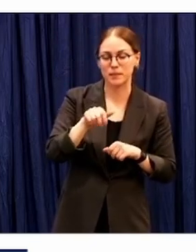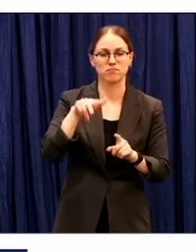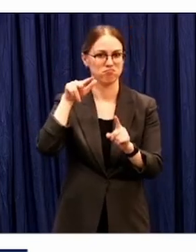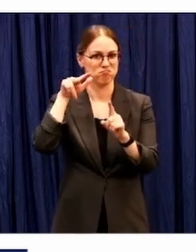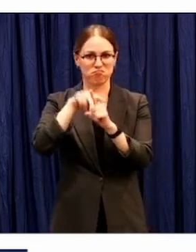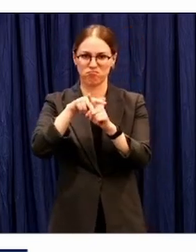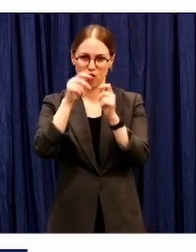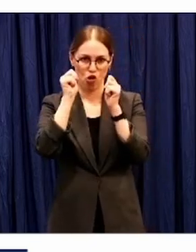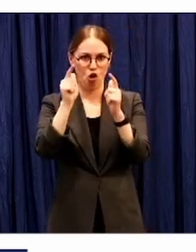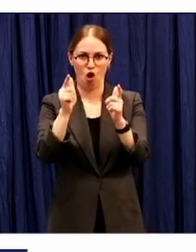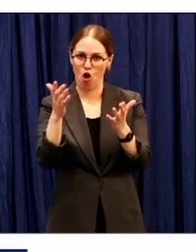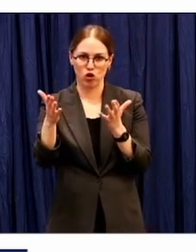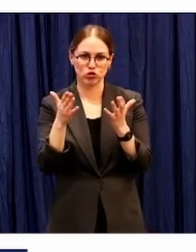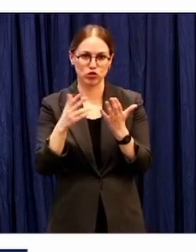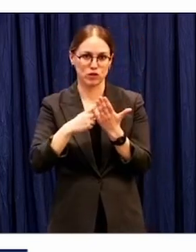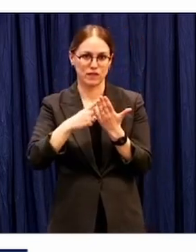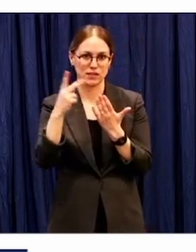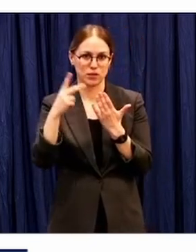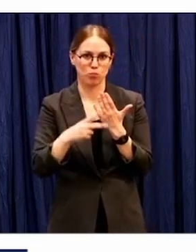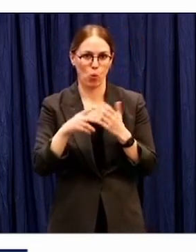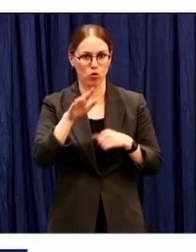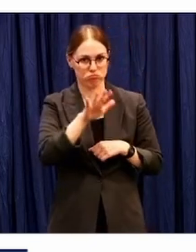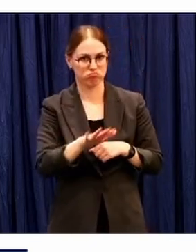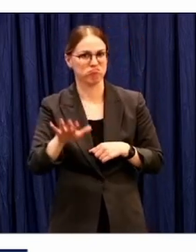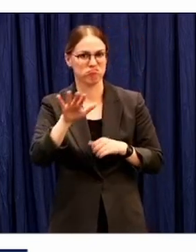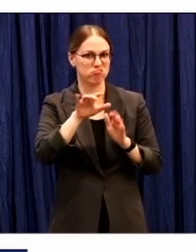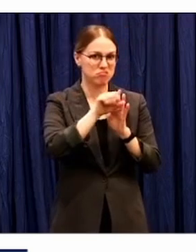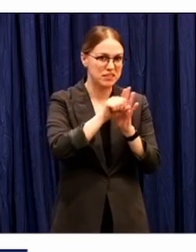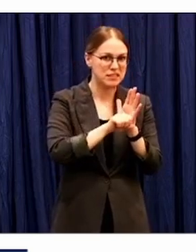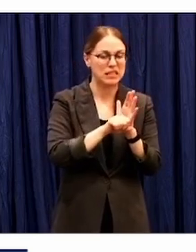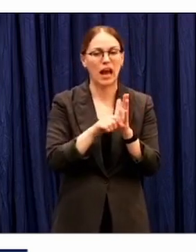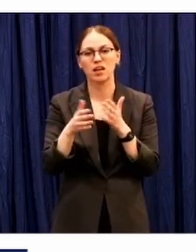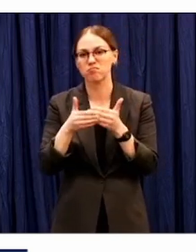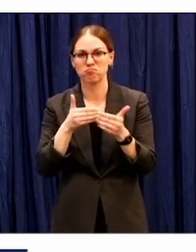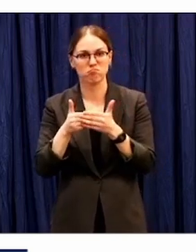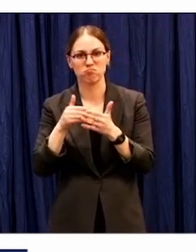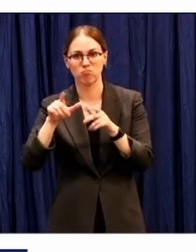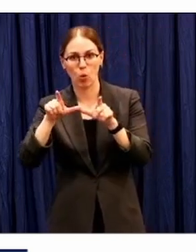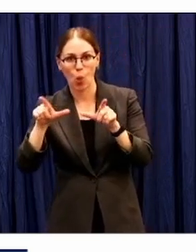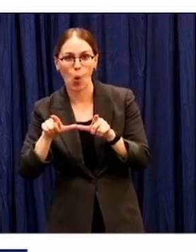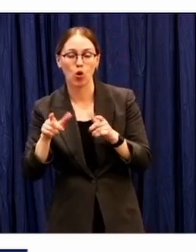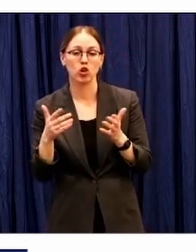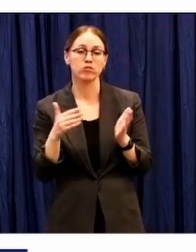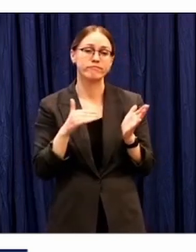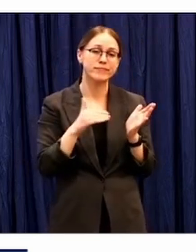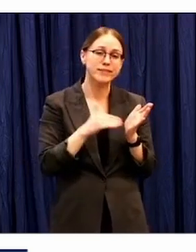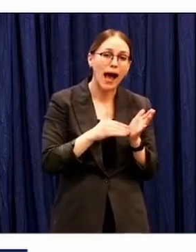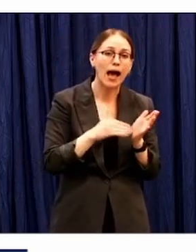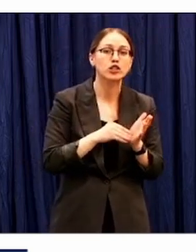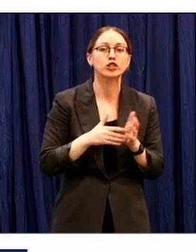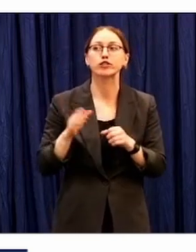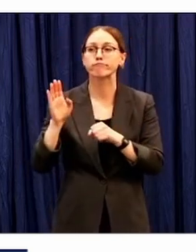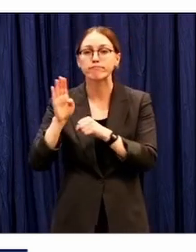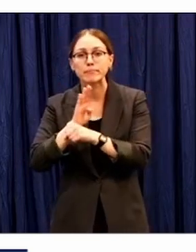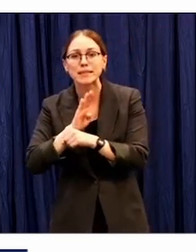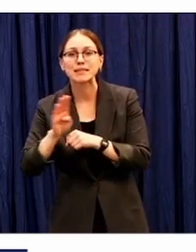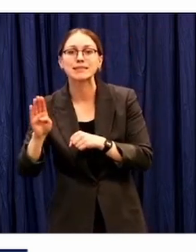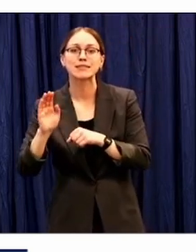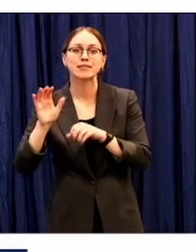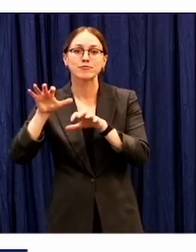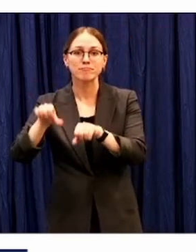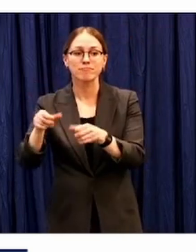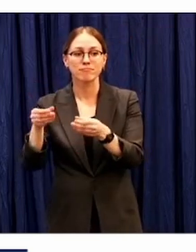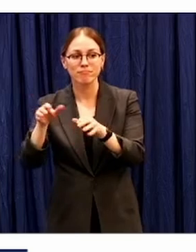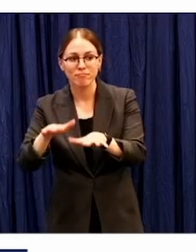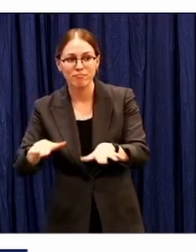all services, programs, or activities of state and local governments, from adoption services to zoning regulation, including services,